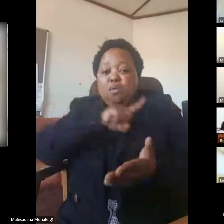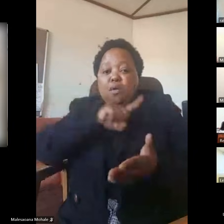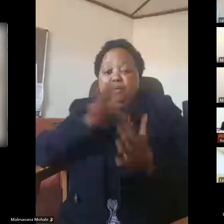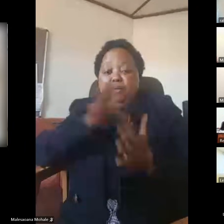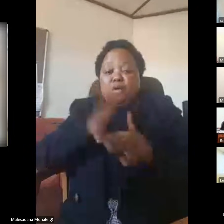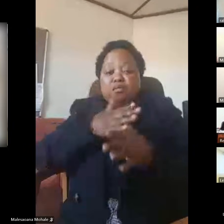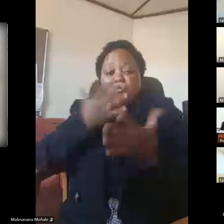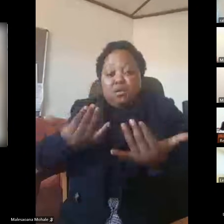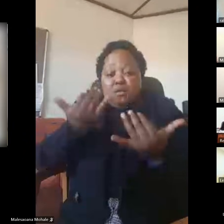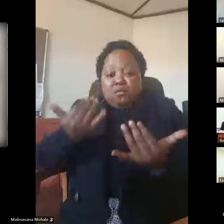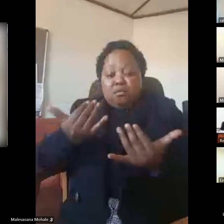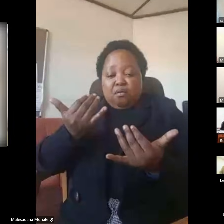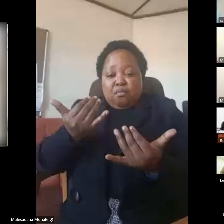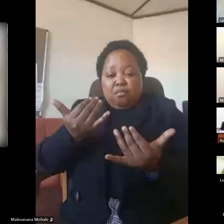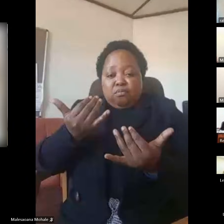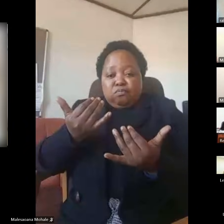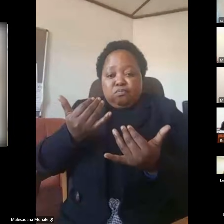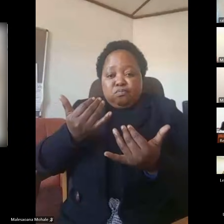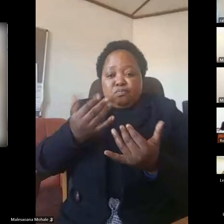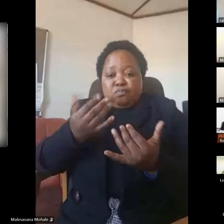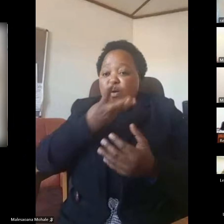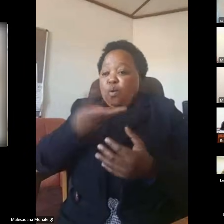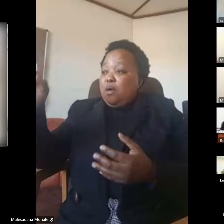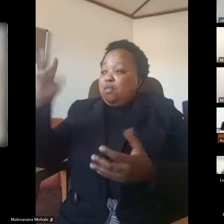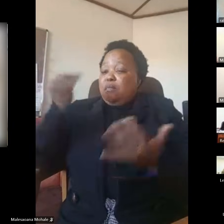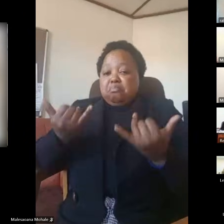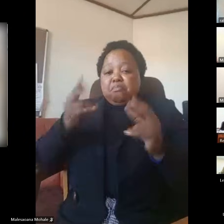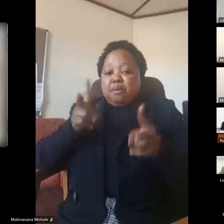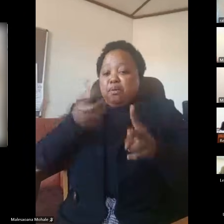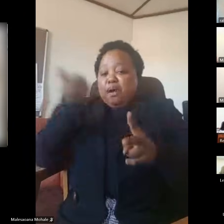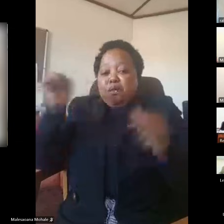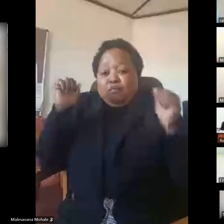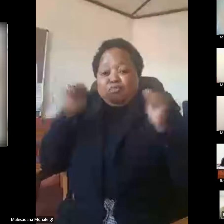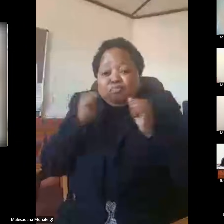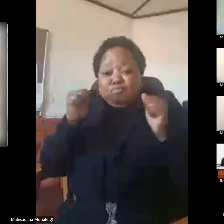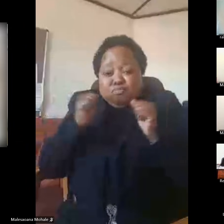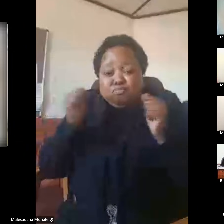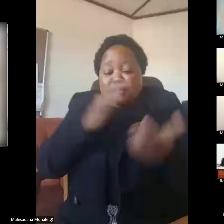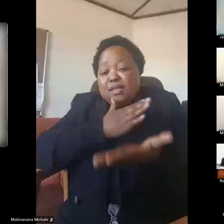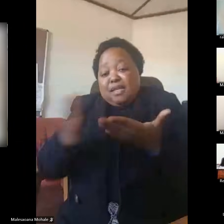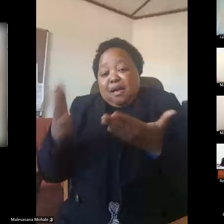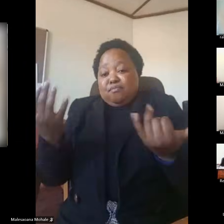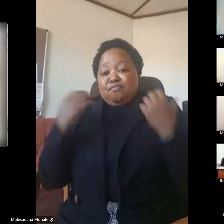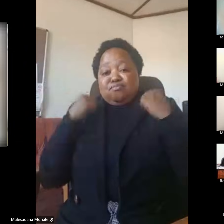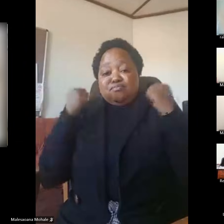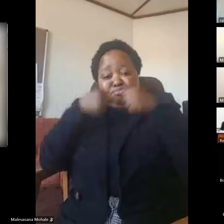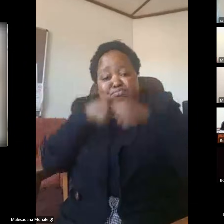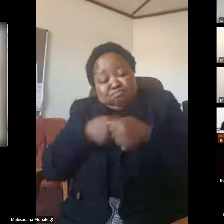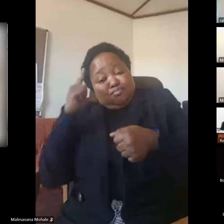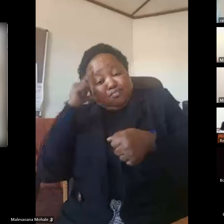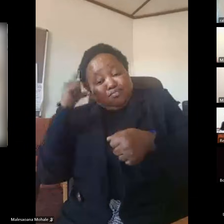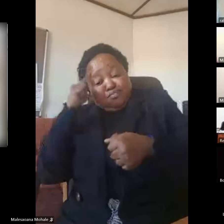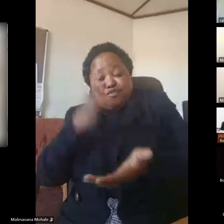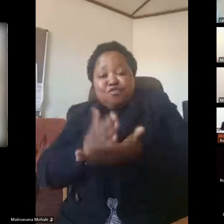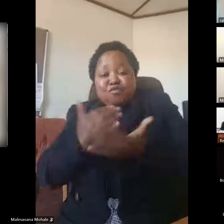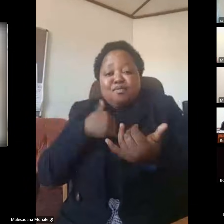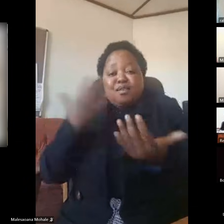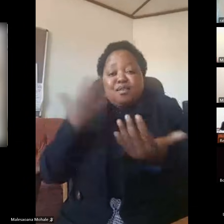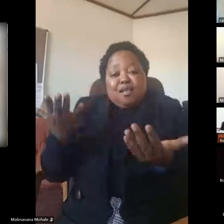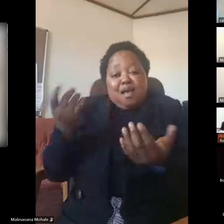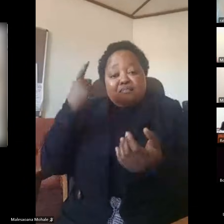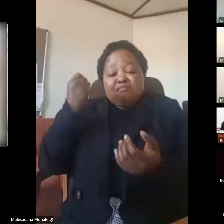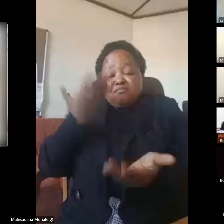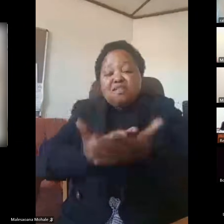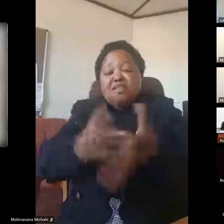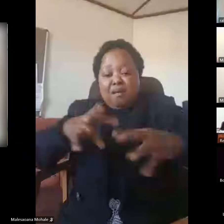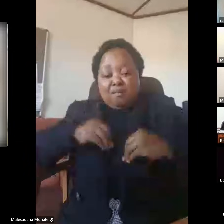It's blazing cold. People are still in their gowns. So we would appreciate that if